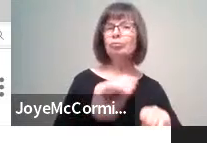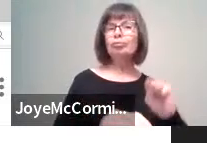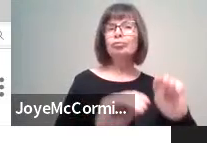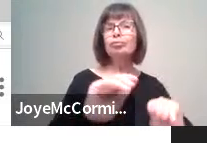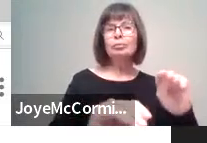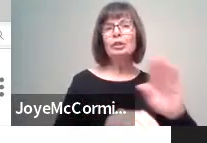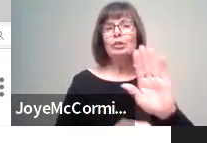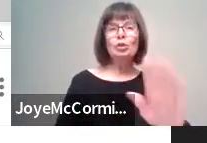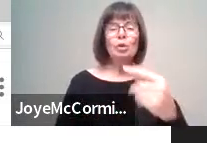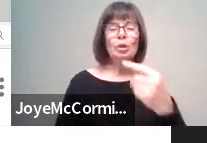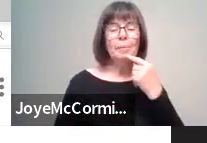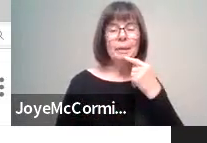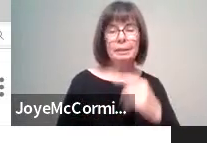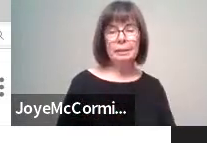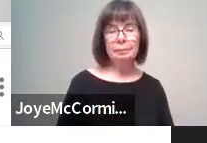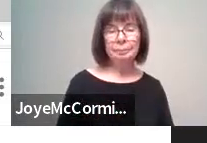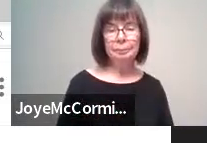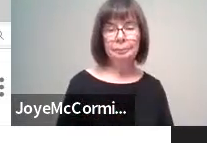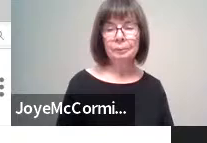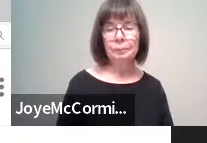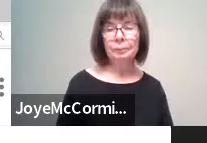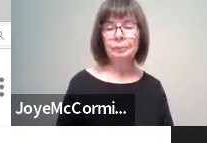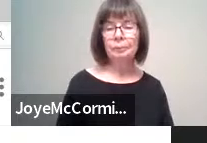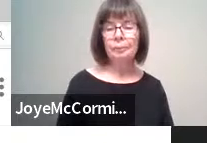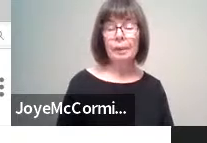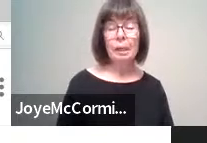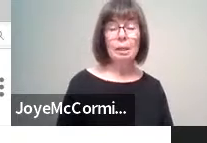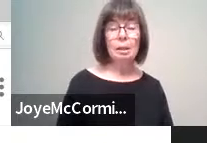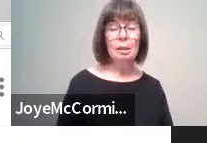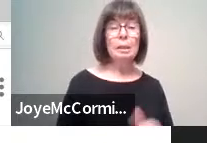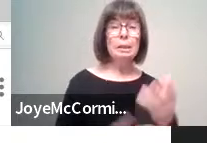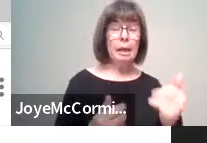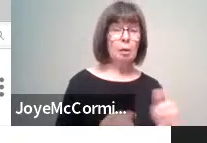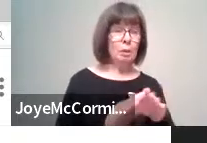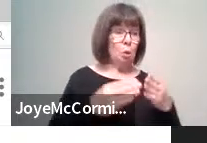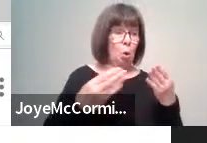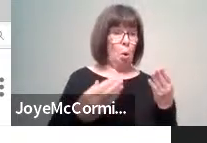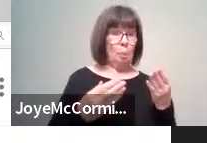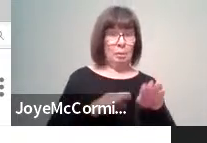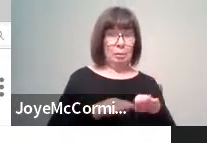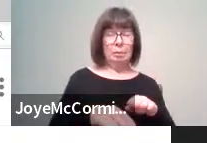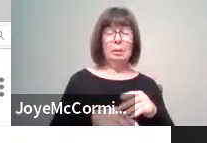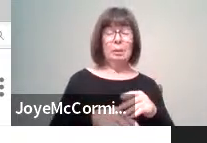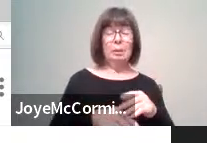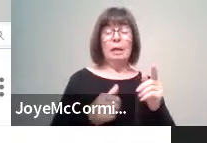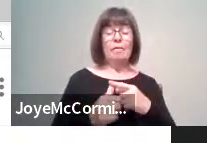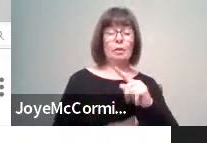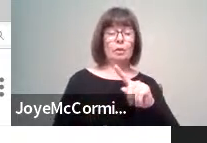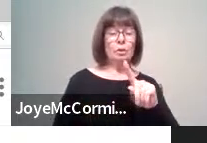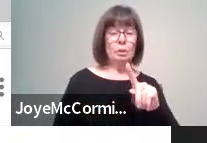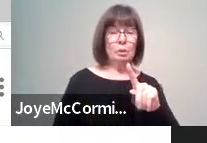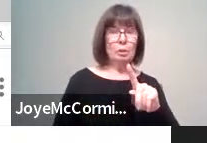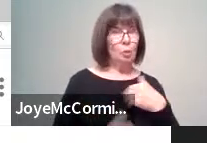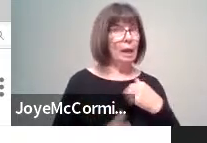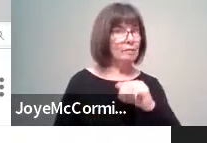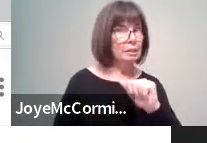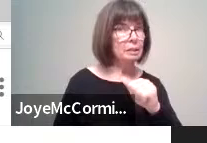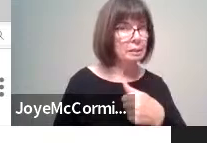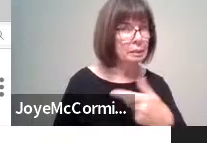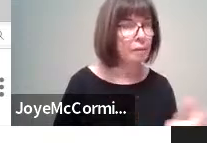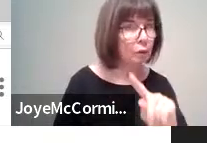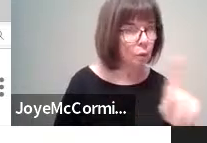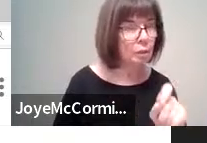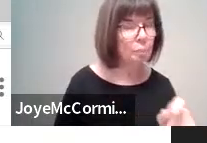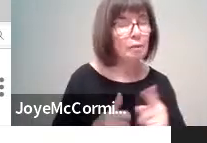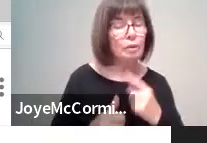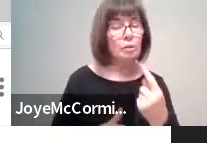comments to the board. All right, with that, so I'd like to open it up to the floor. And our first question, we have several questions, but